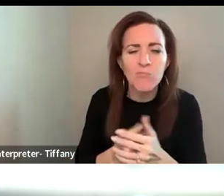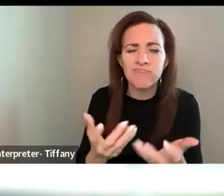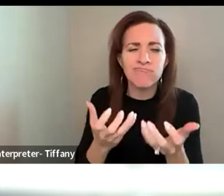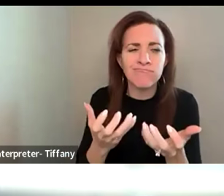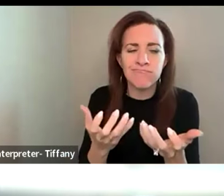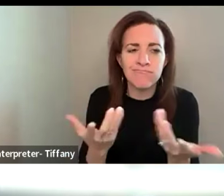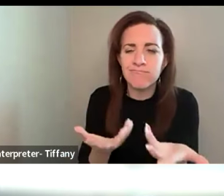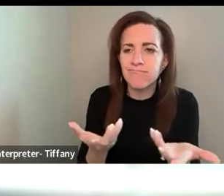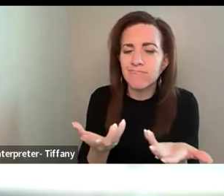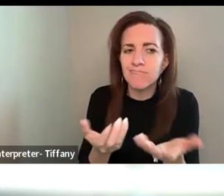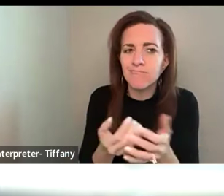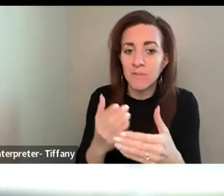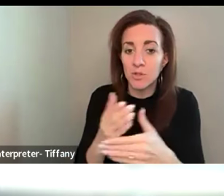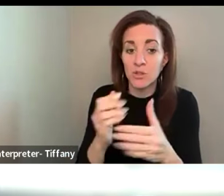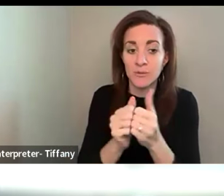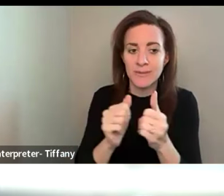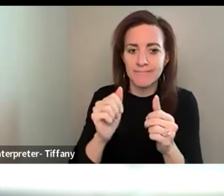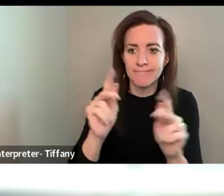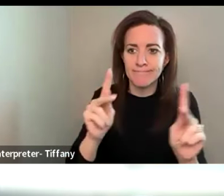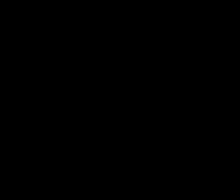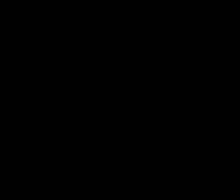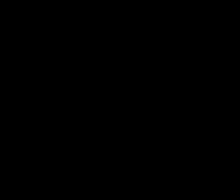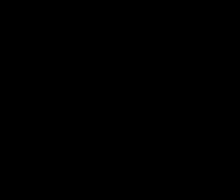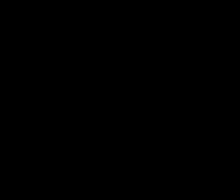to share with folks that